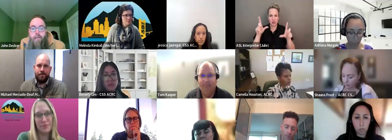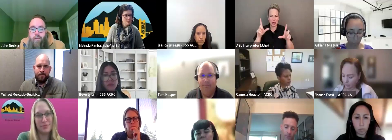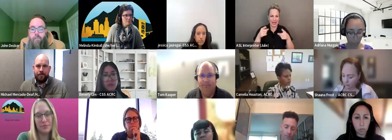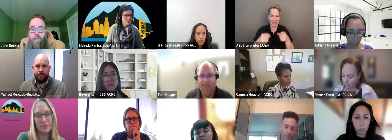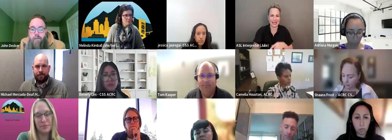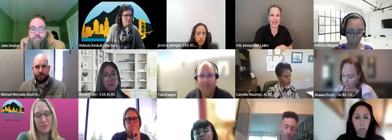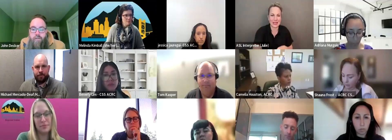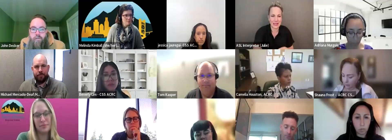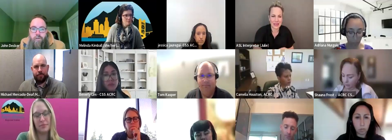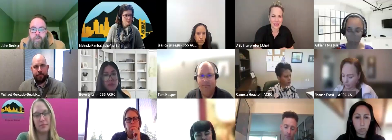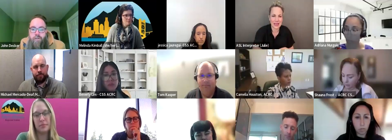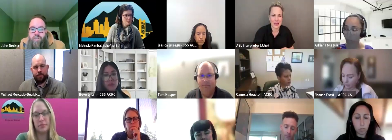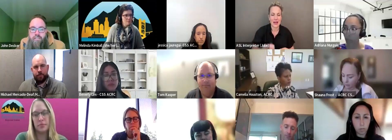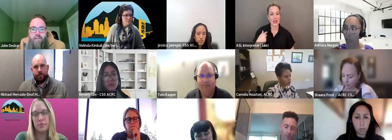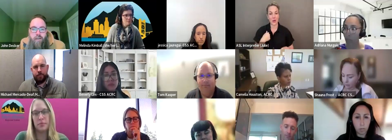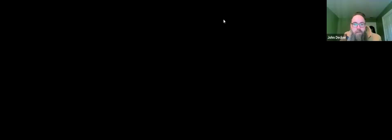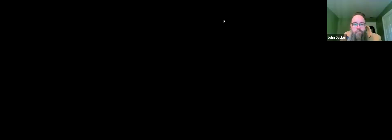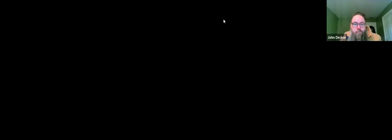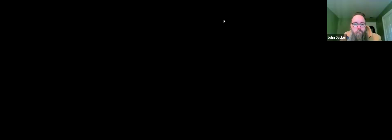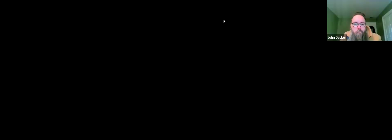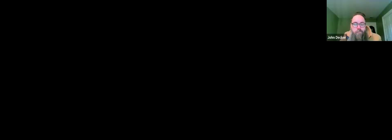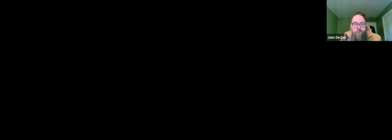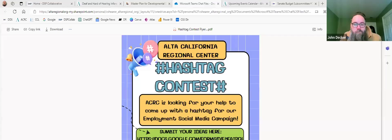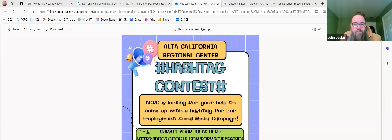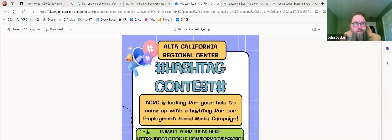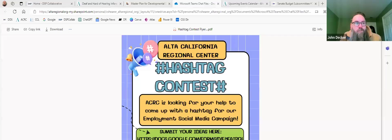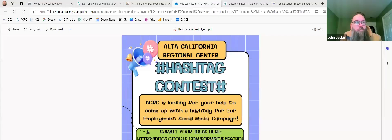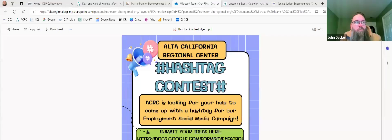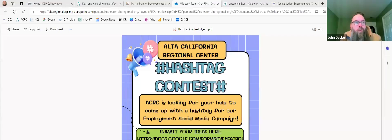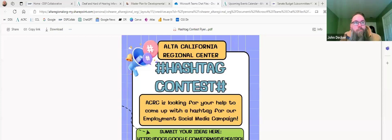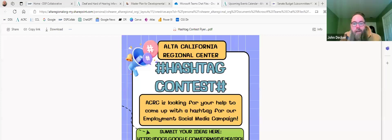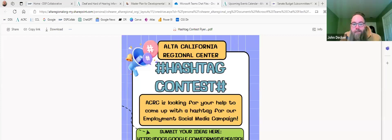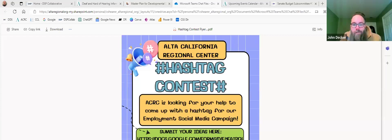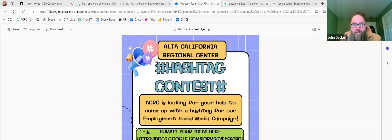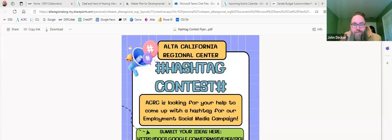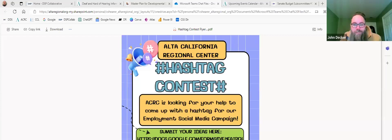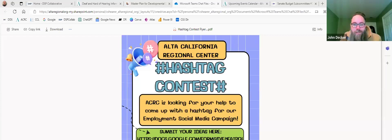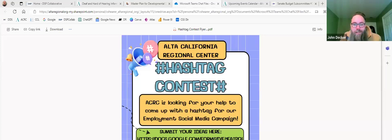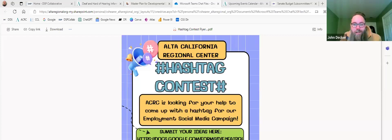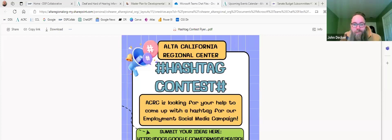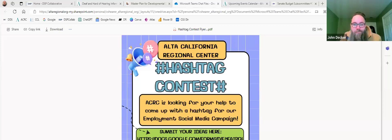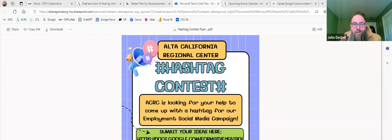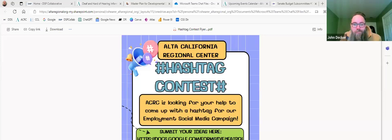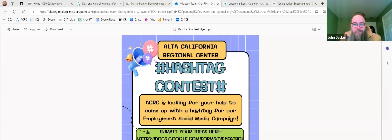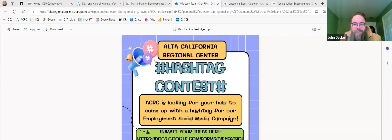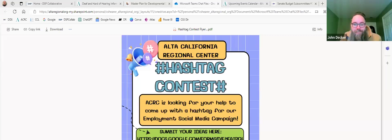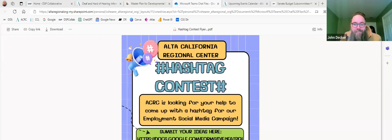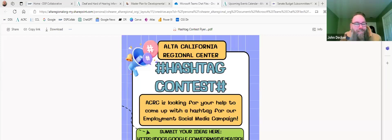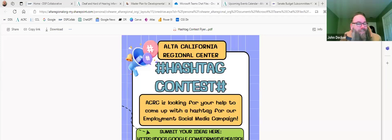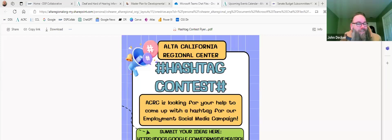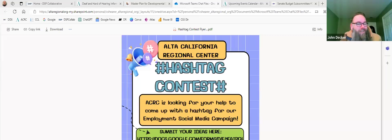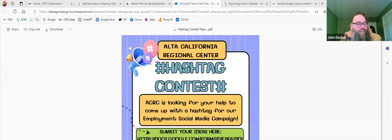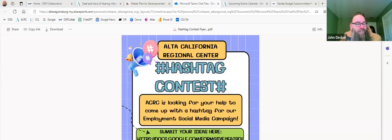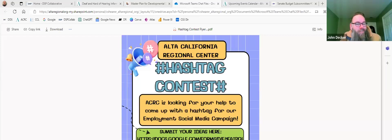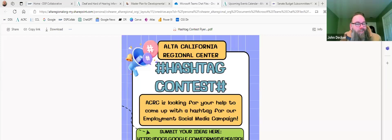And then we can also just remind folks to do their reporting back about the DSP collaborative job fairs that